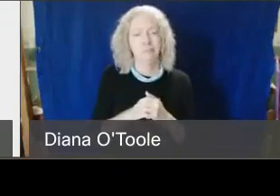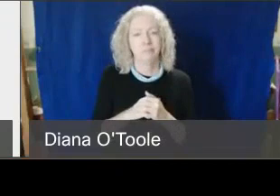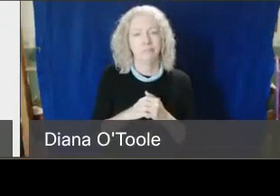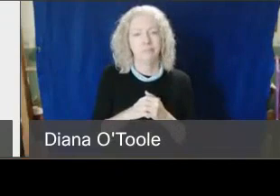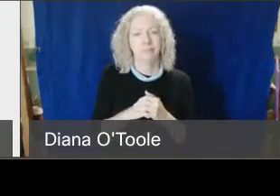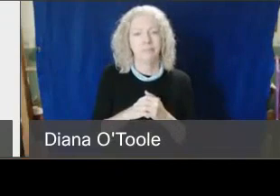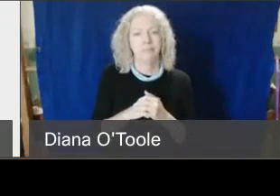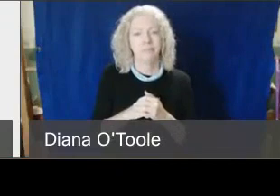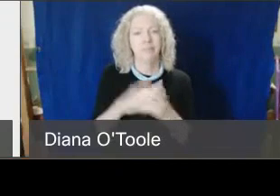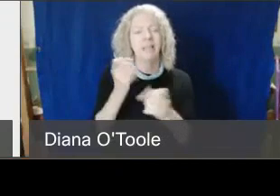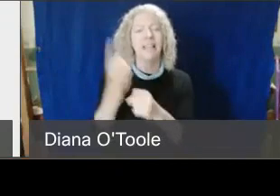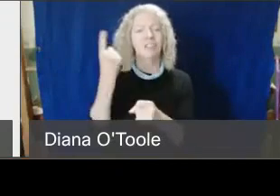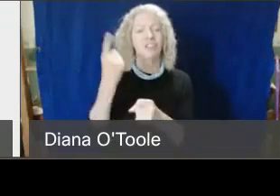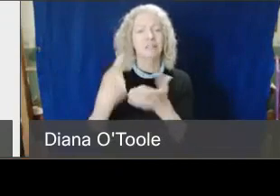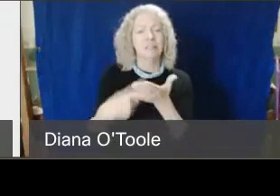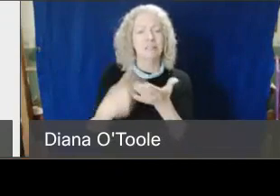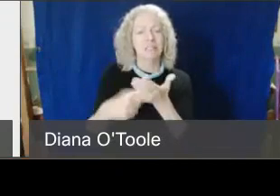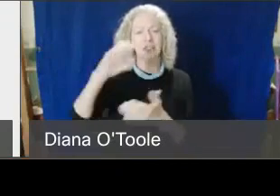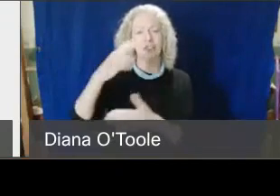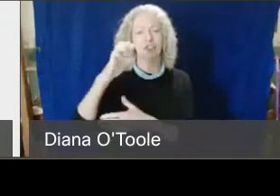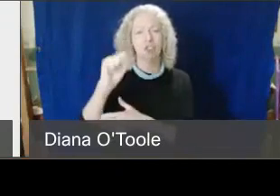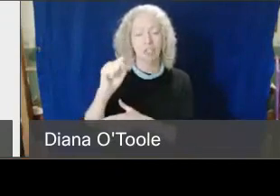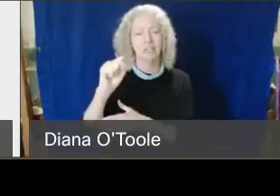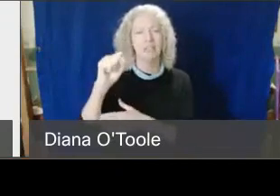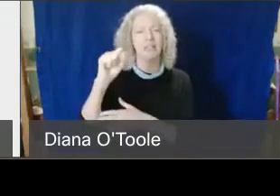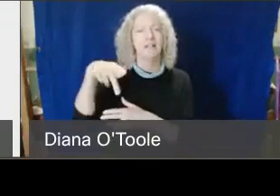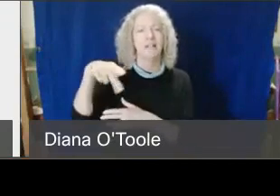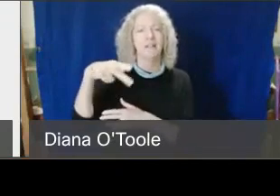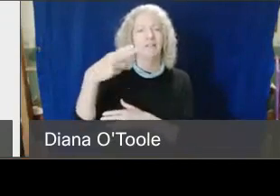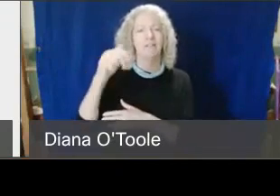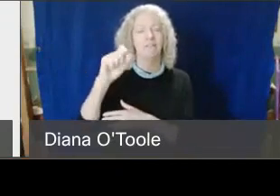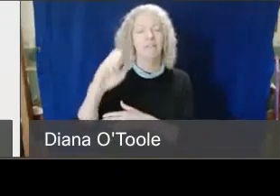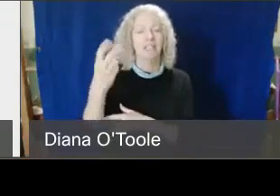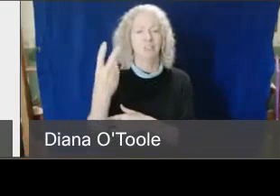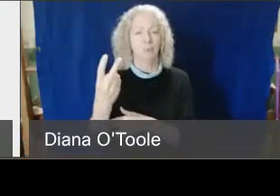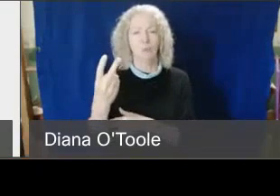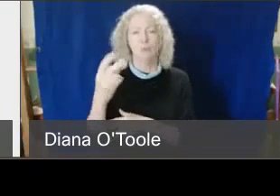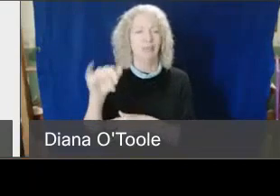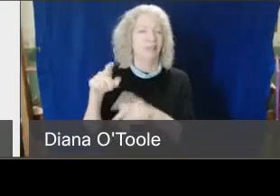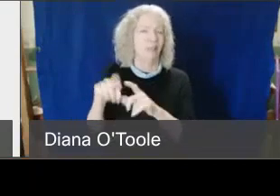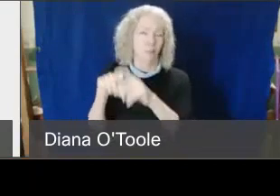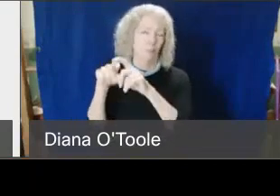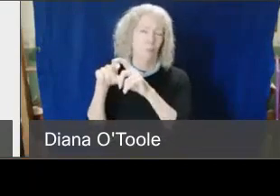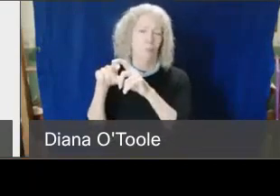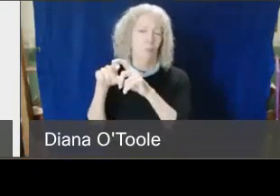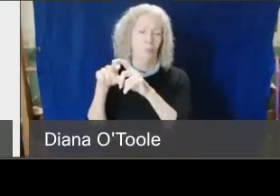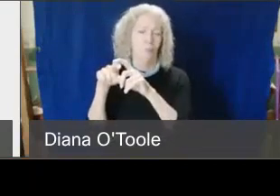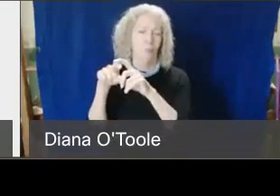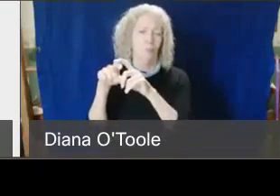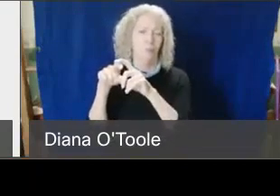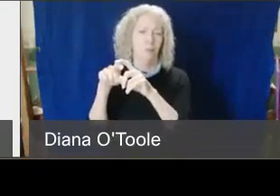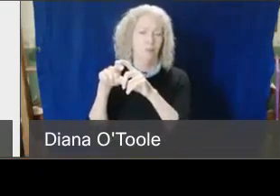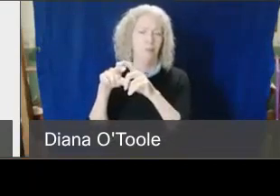CHES phase two, the medical campus phase two would be going on. We put that on hold. We had a